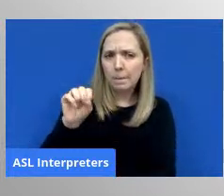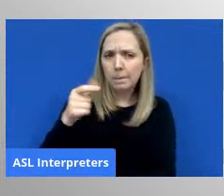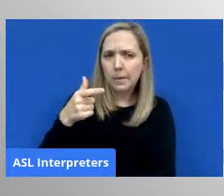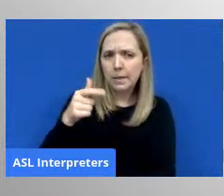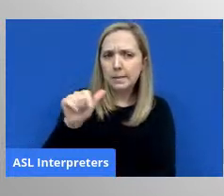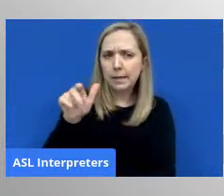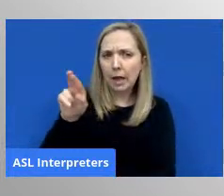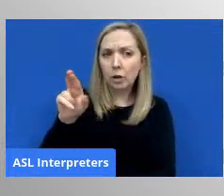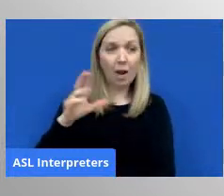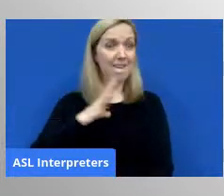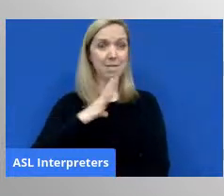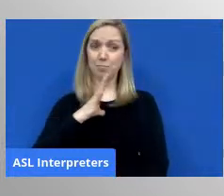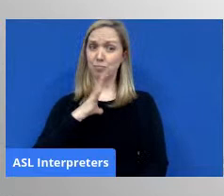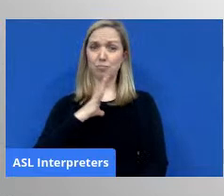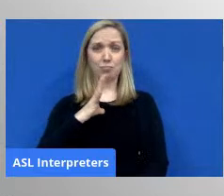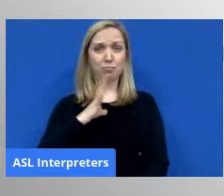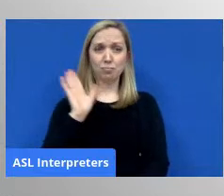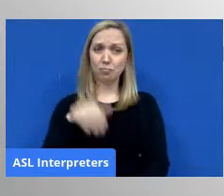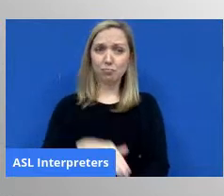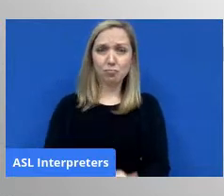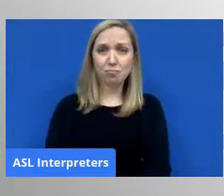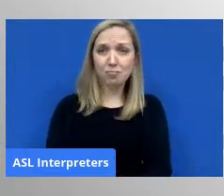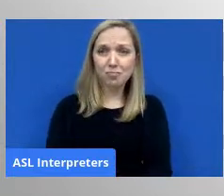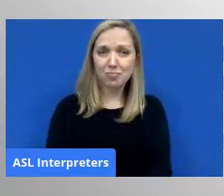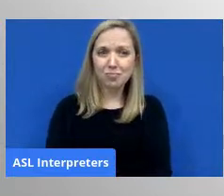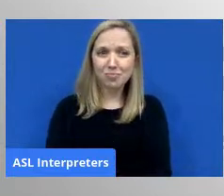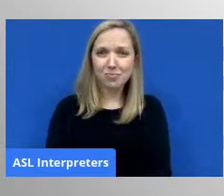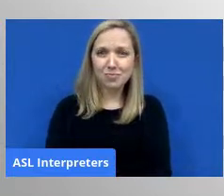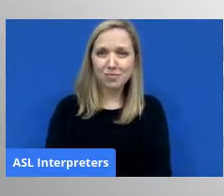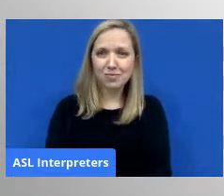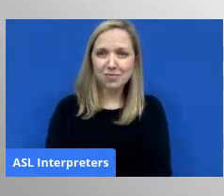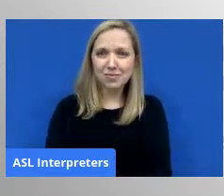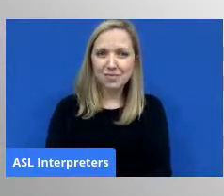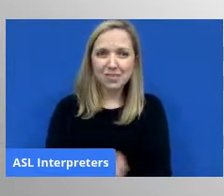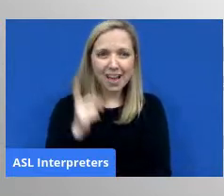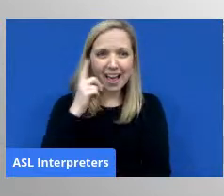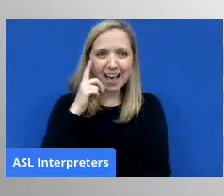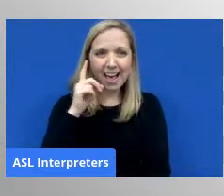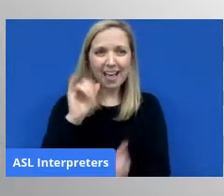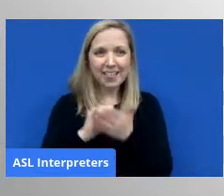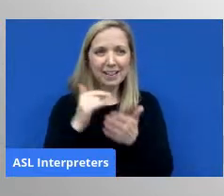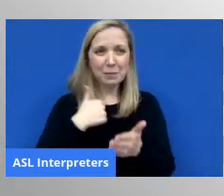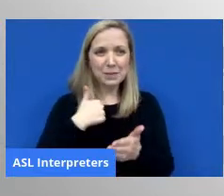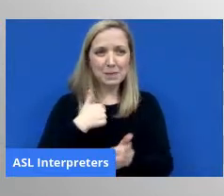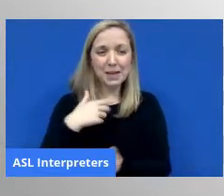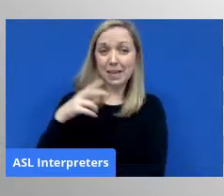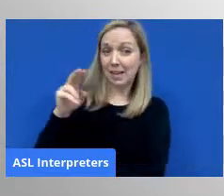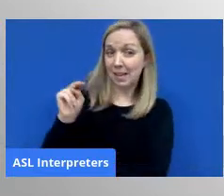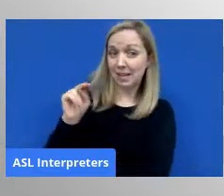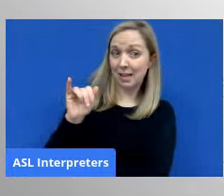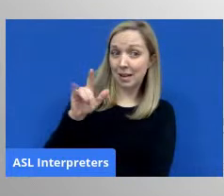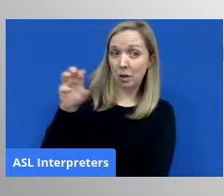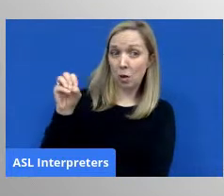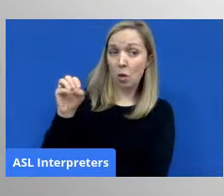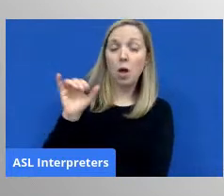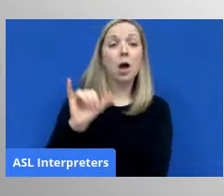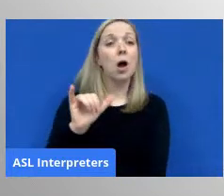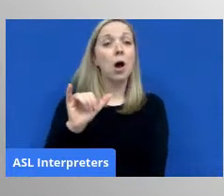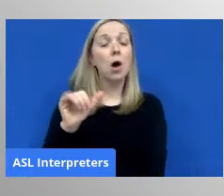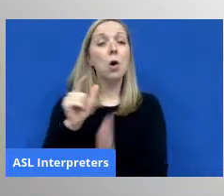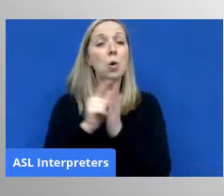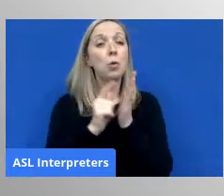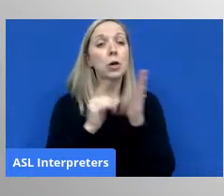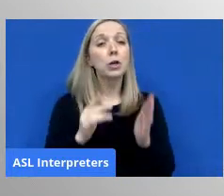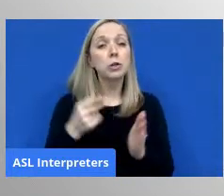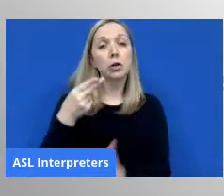I'm good. Okay, I thought I heard. I think that was me, Nicole. Oh, okay. So